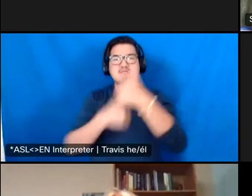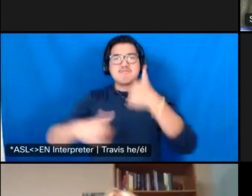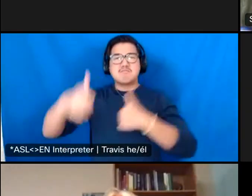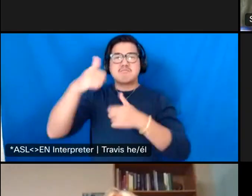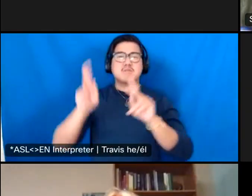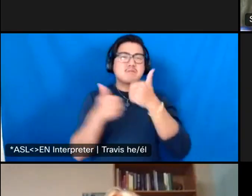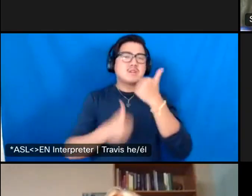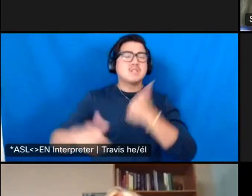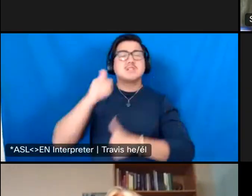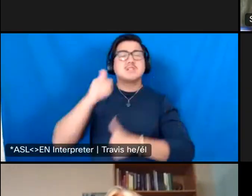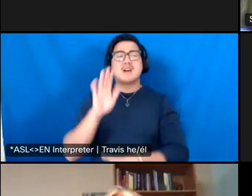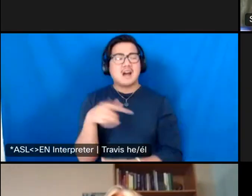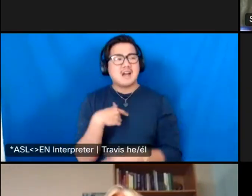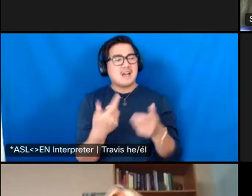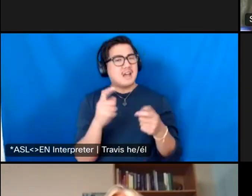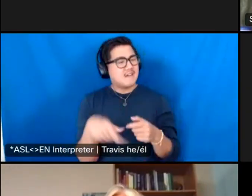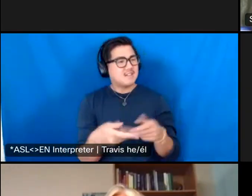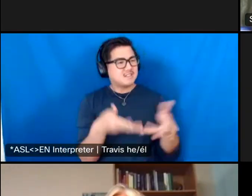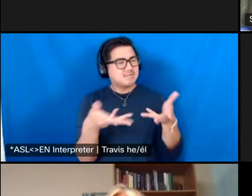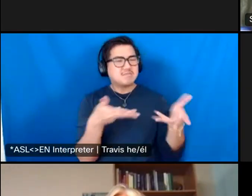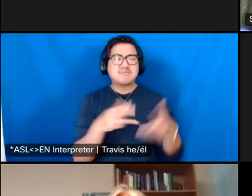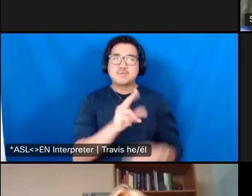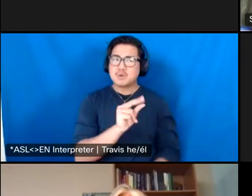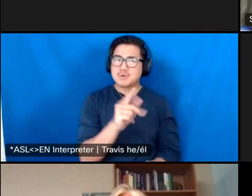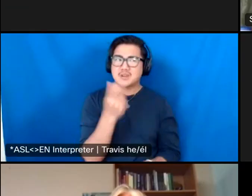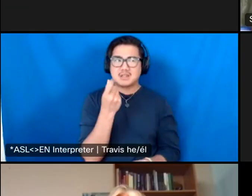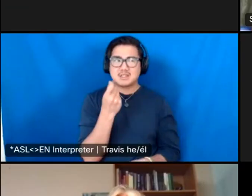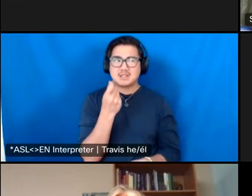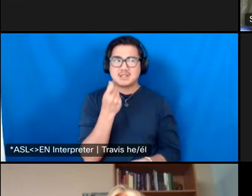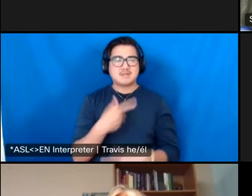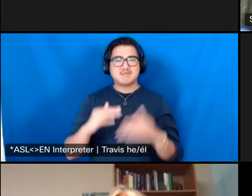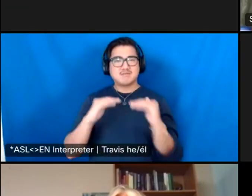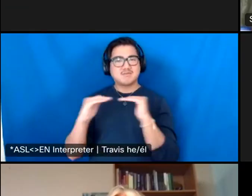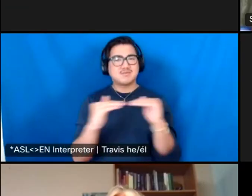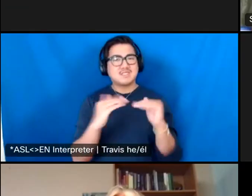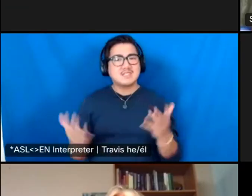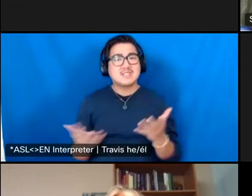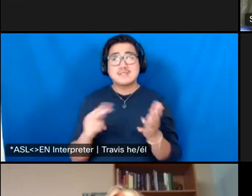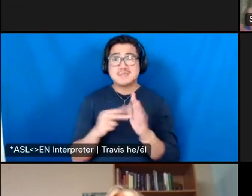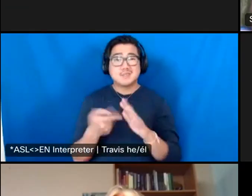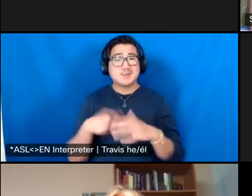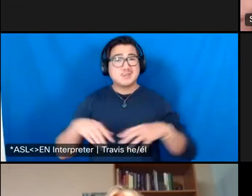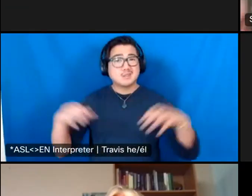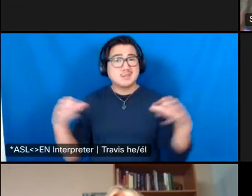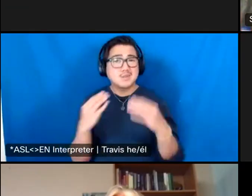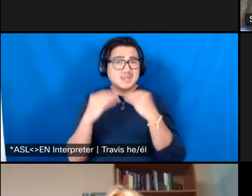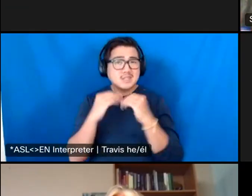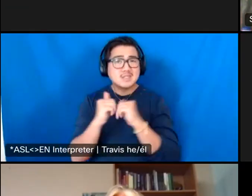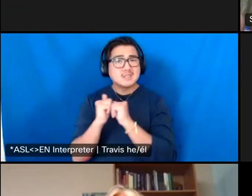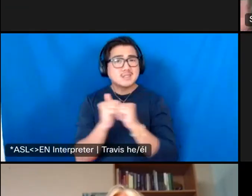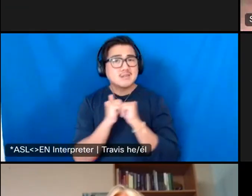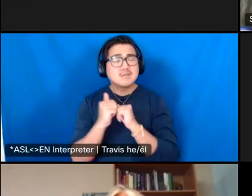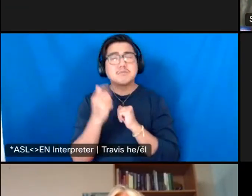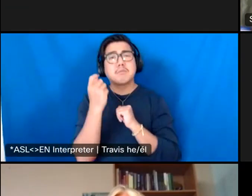And so we're breaking bread. How can I support you? What is it that you need? Productivity is one thing, and yes, bills have